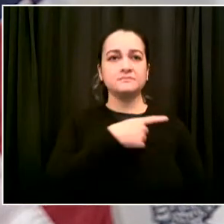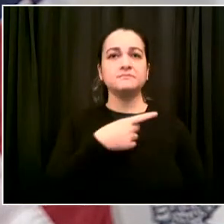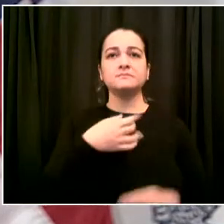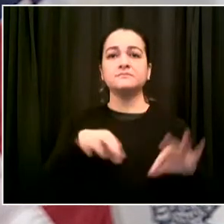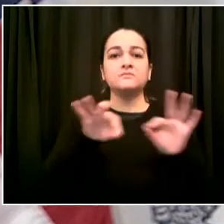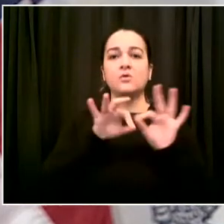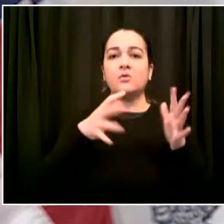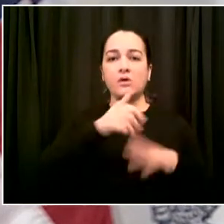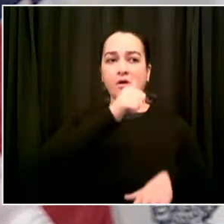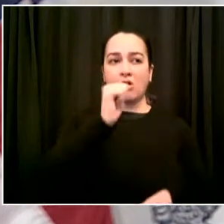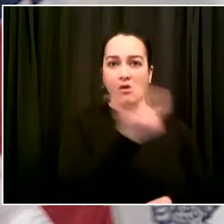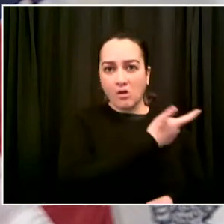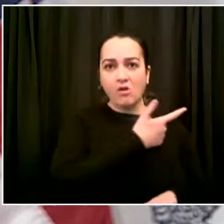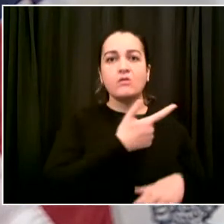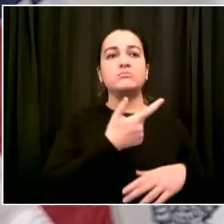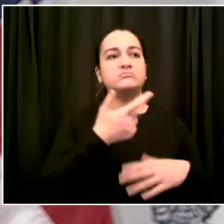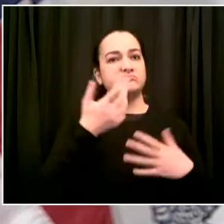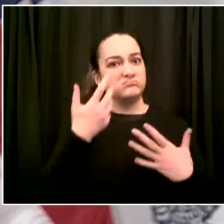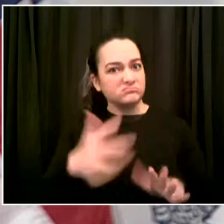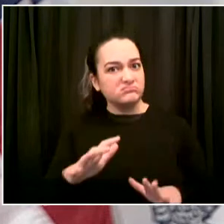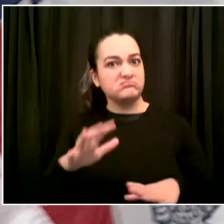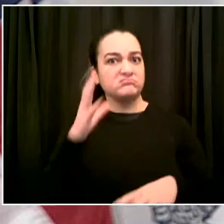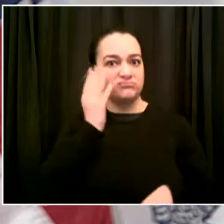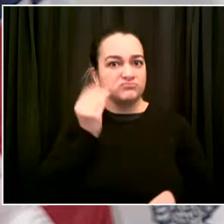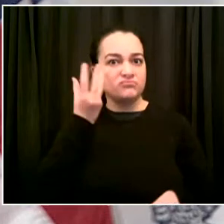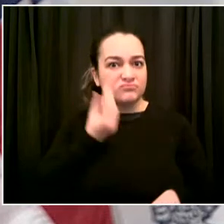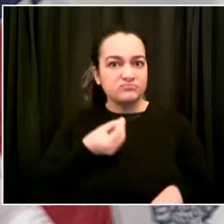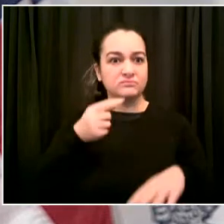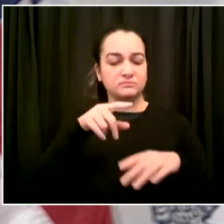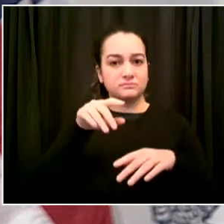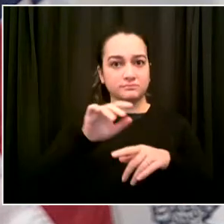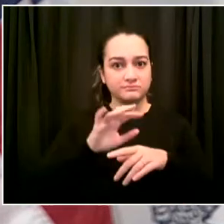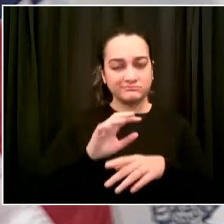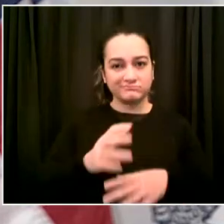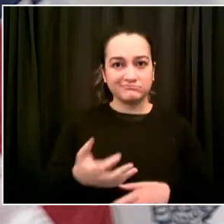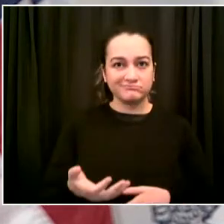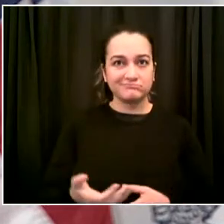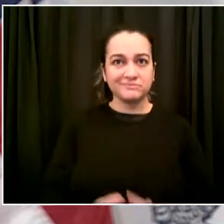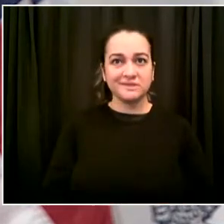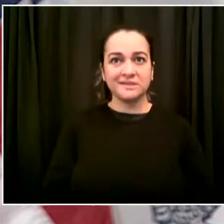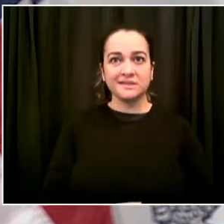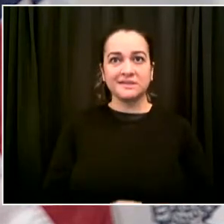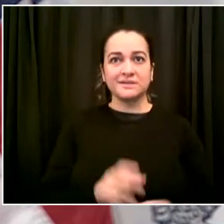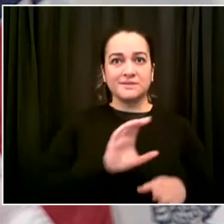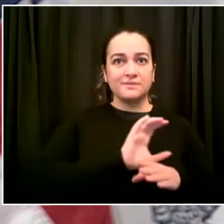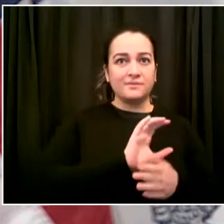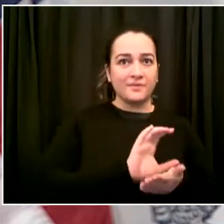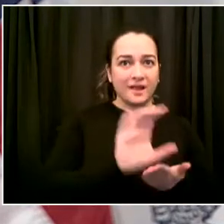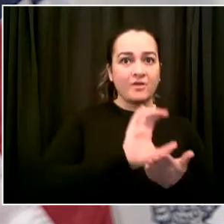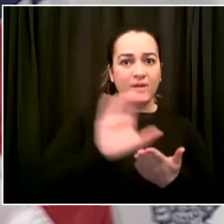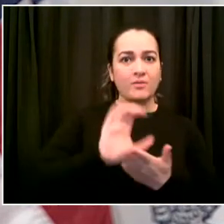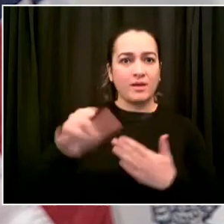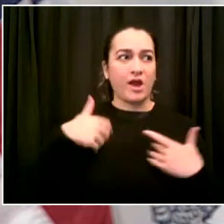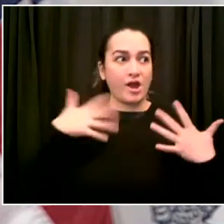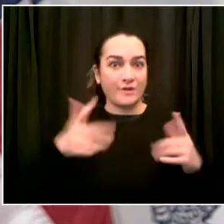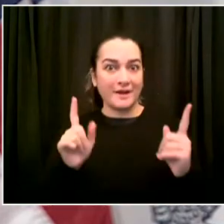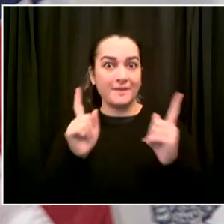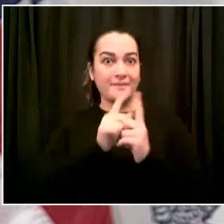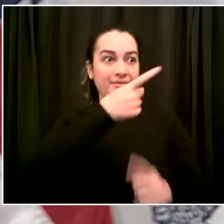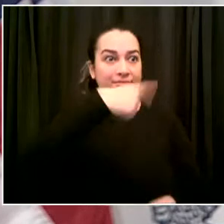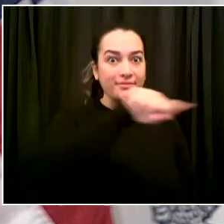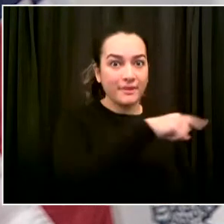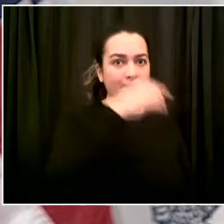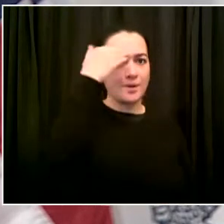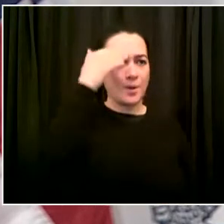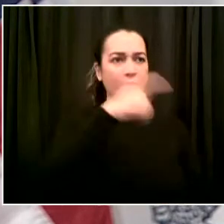in the garages when folks are, going out again after 12 hours and going out for more. It's unbelievable, the commitment